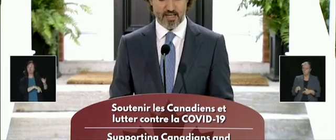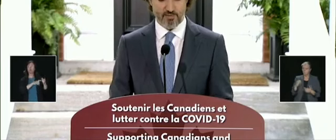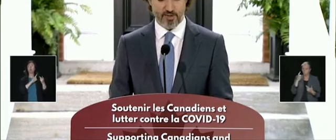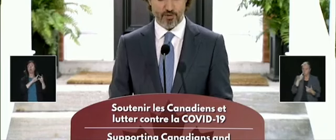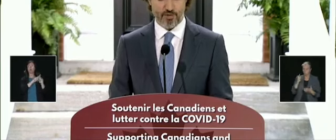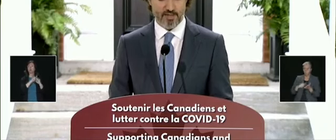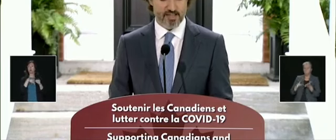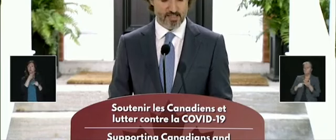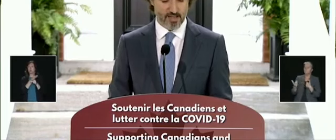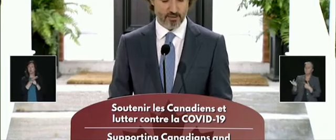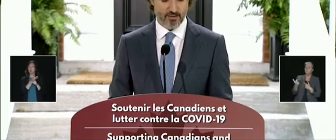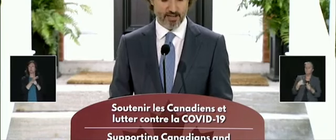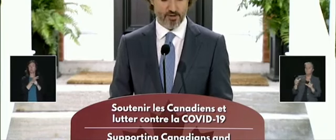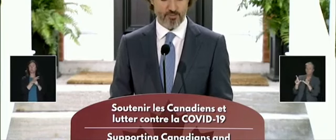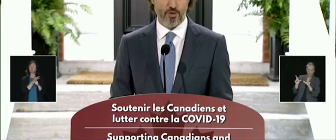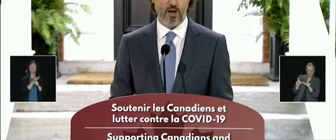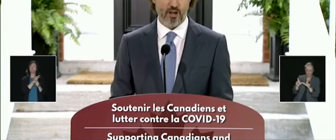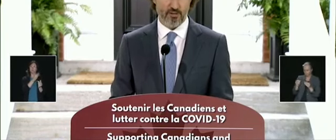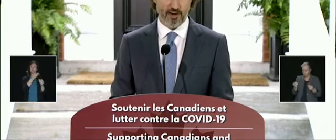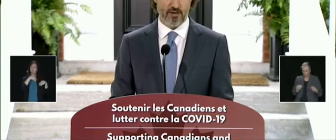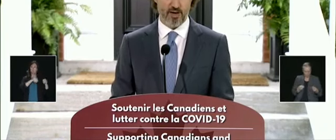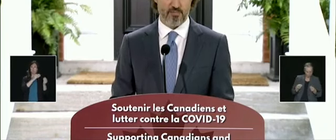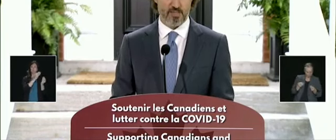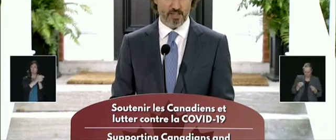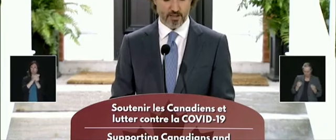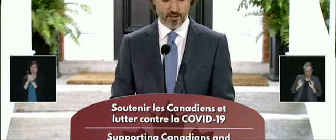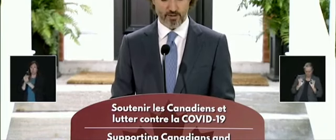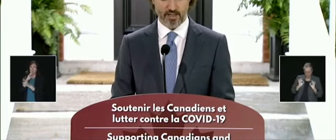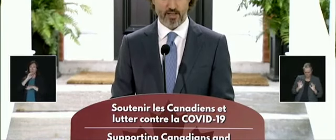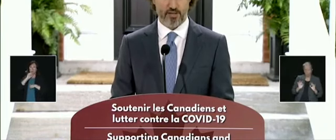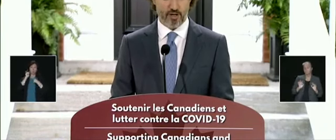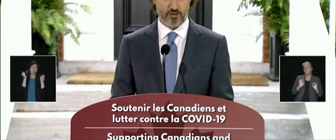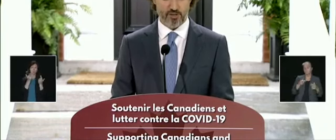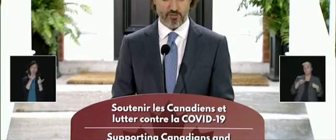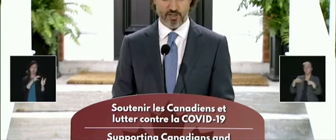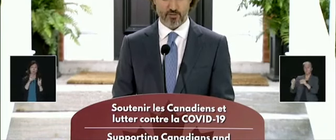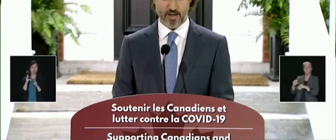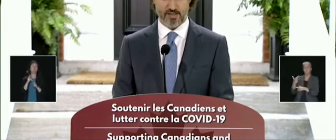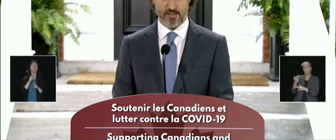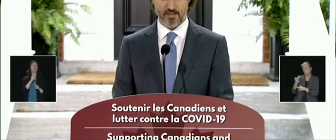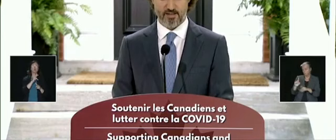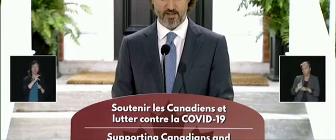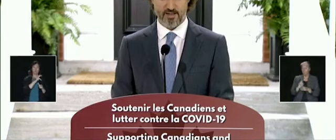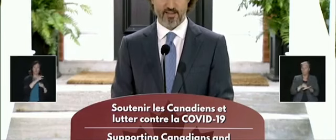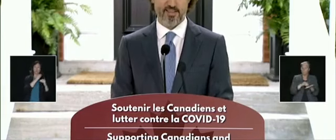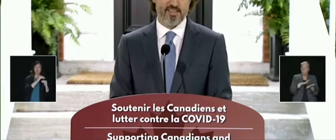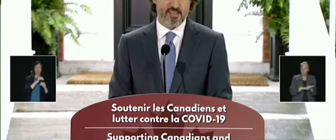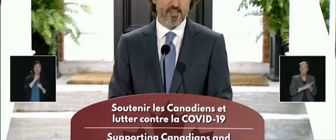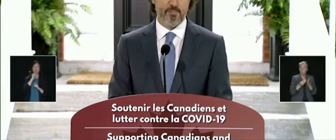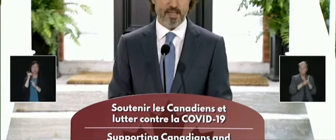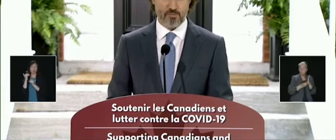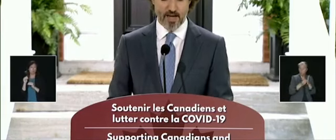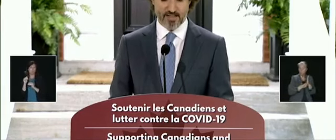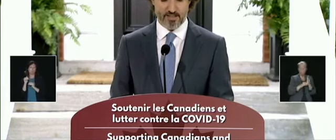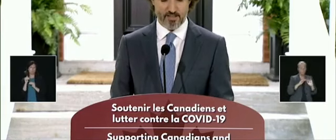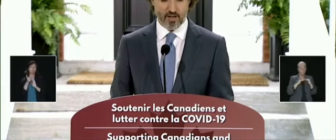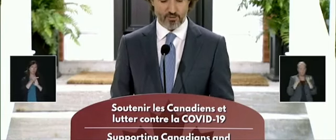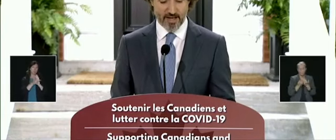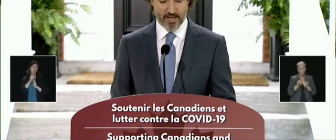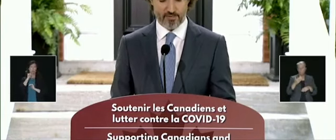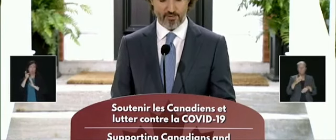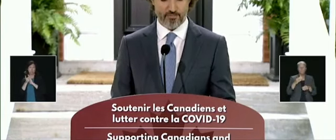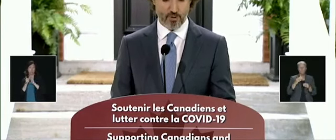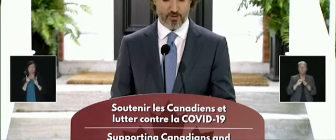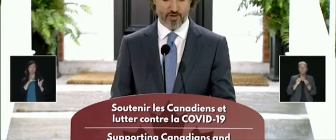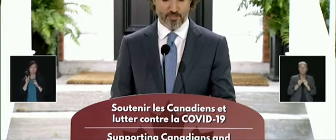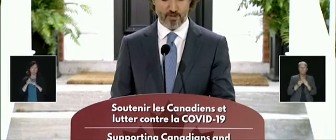retain inventory and sales records for all firearms, including non-restricted ones. This is the best practice